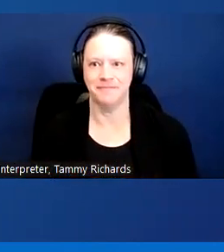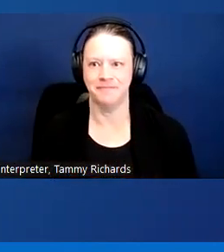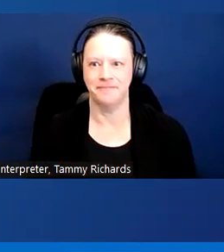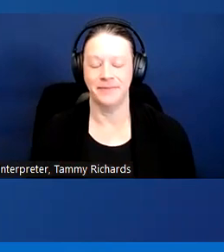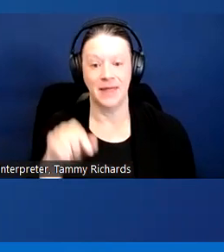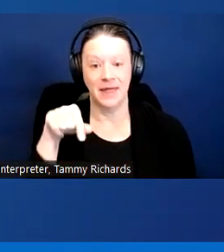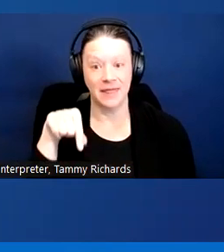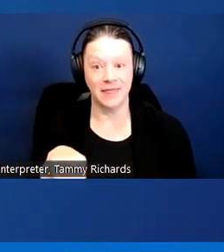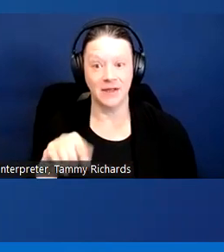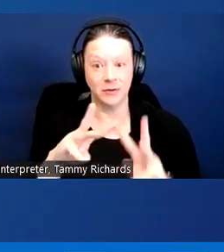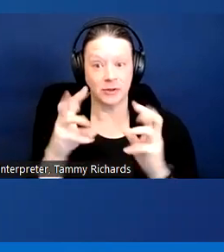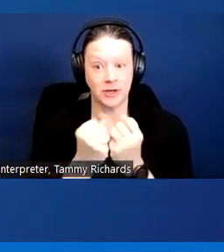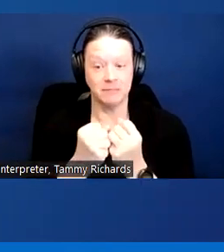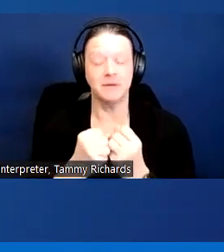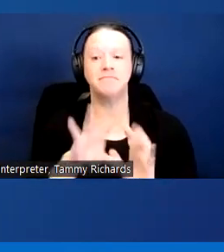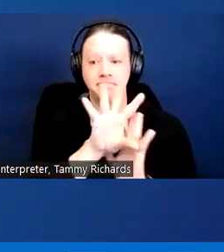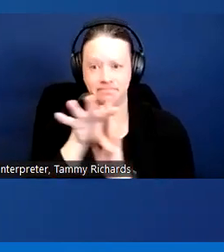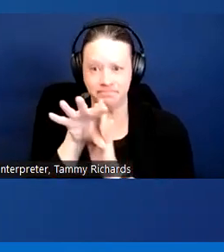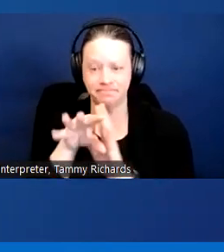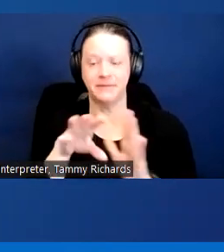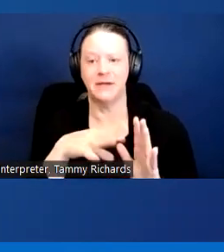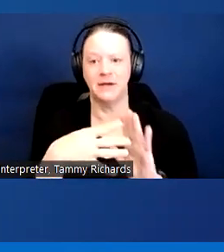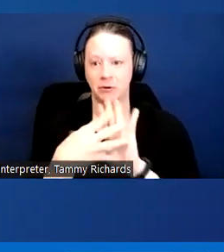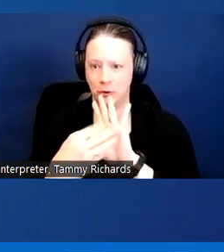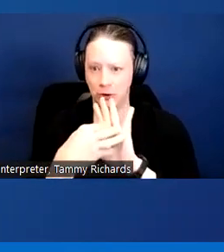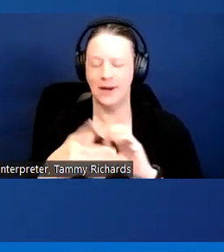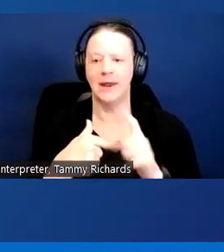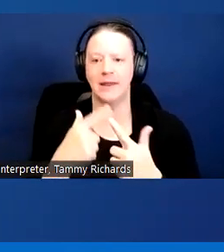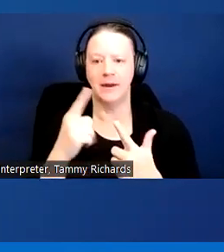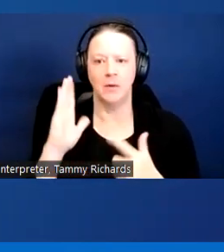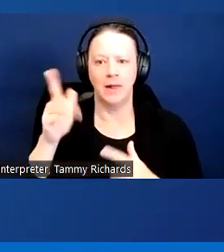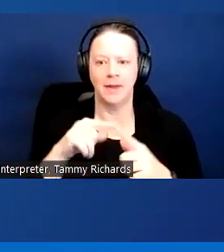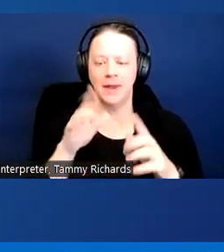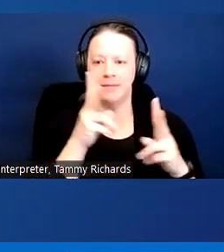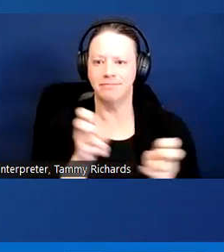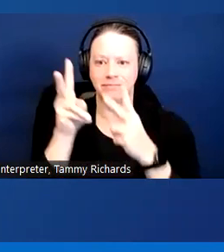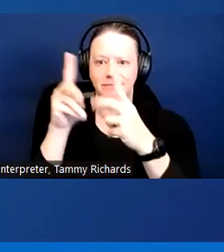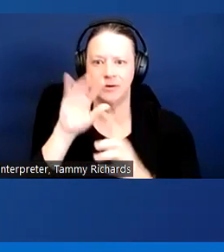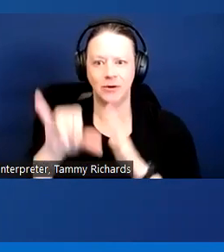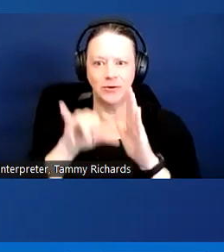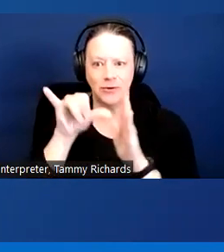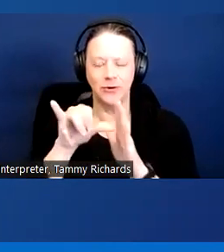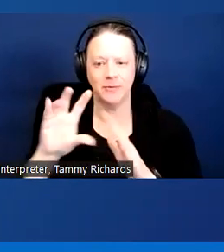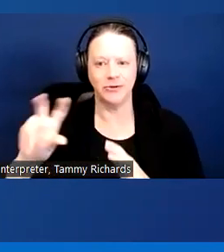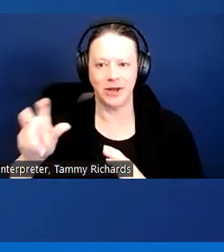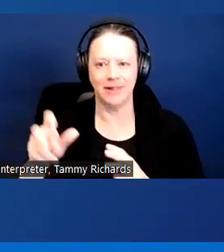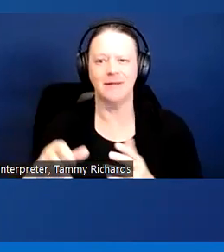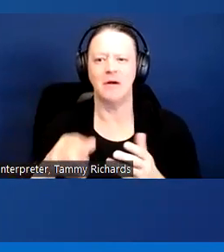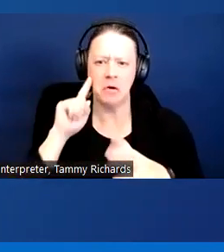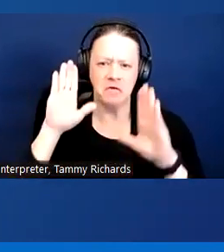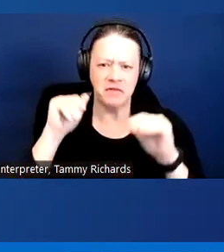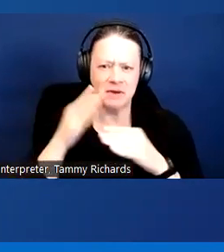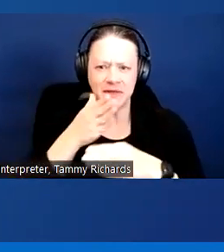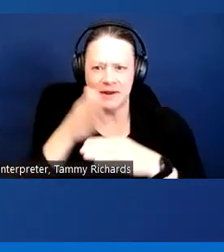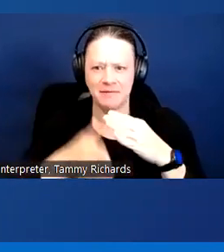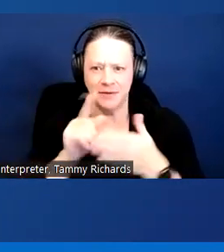webinar is being recorded and will be posted to our YouTube channel, hopefully by the end of the week. If not, it will be posted next